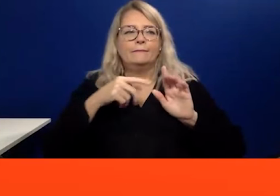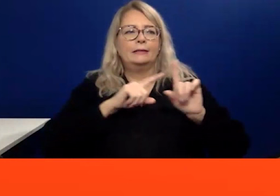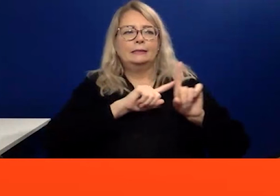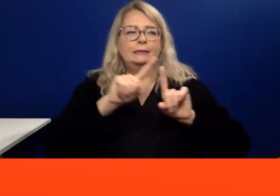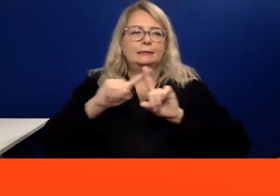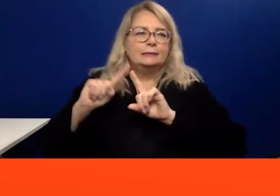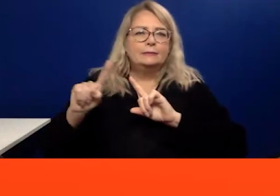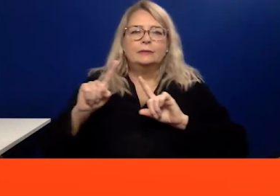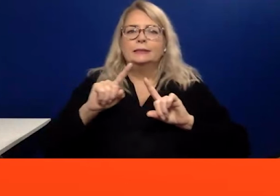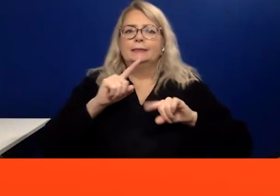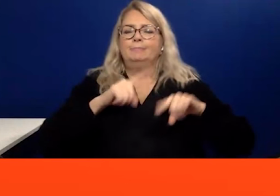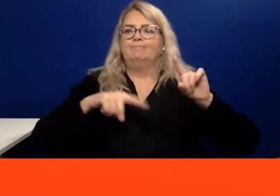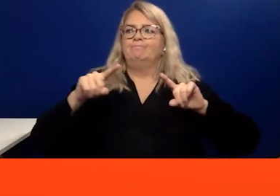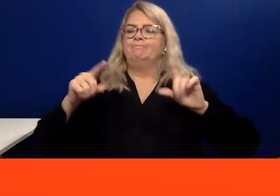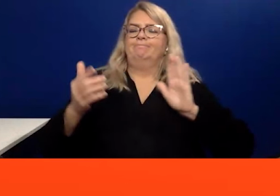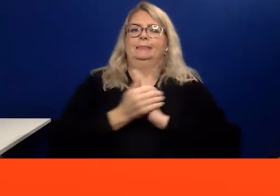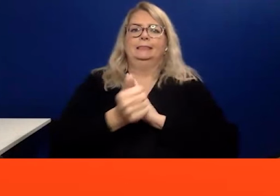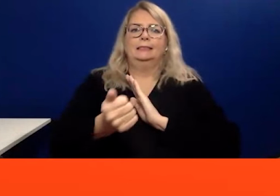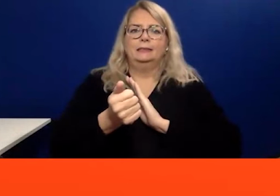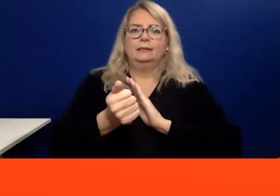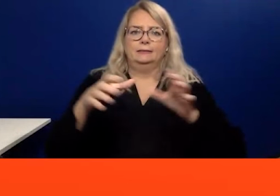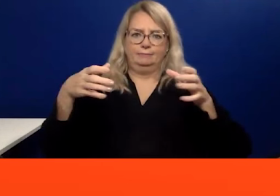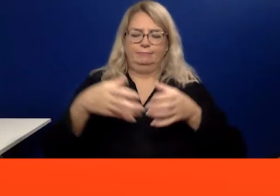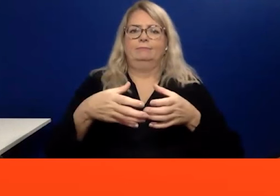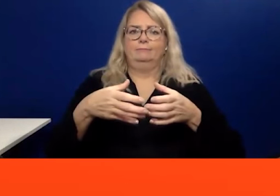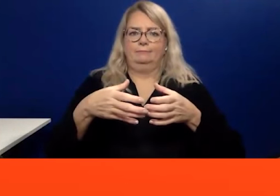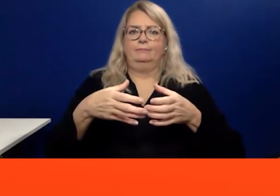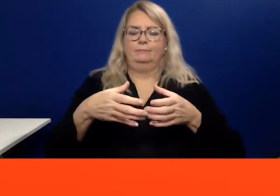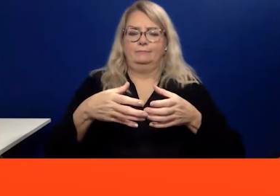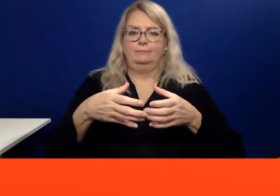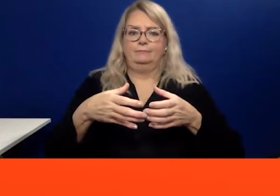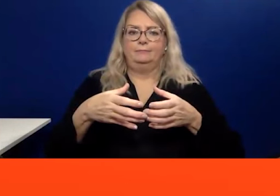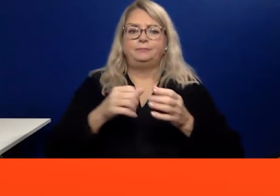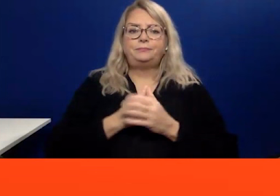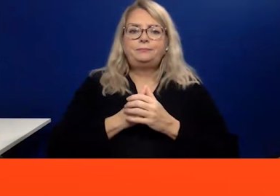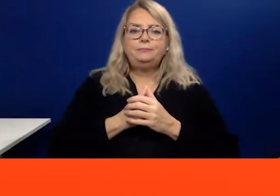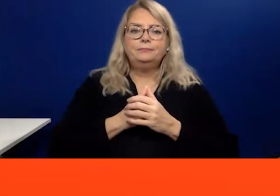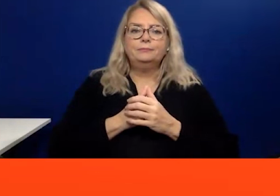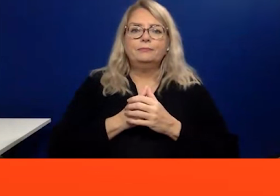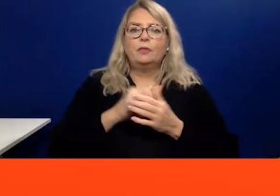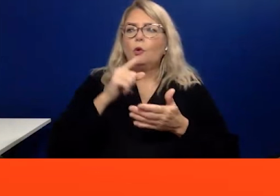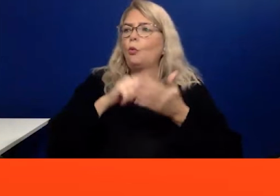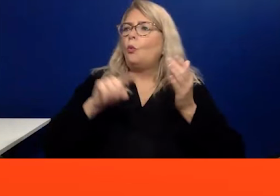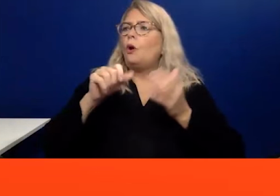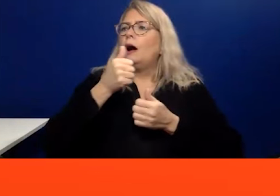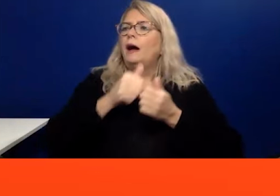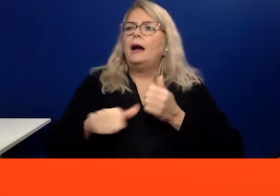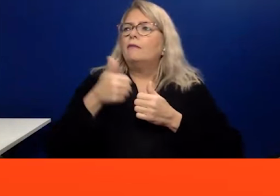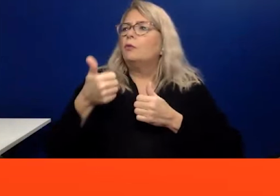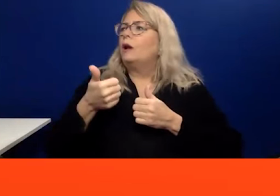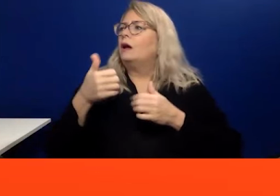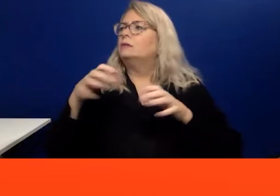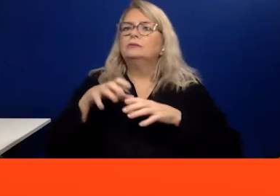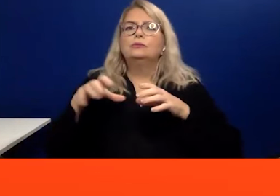skill set too. And the comparison in that case would be, what's everybody else doing? You know, for me,